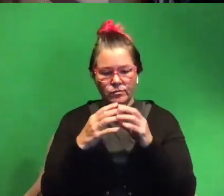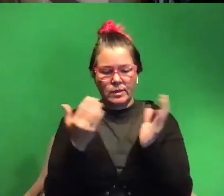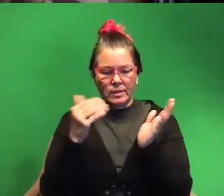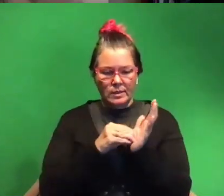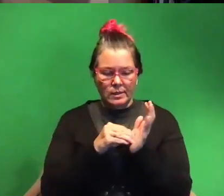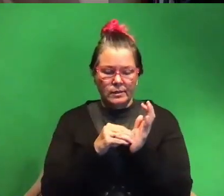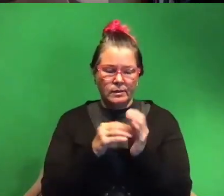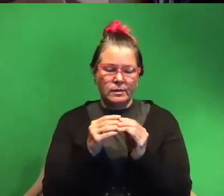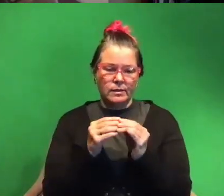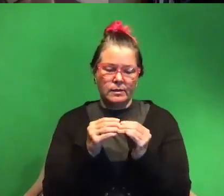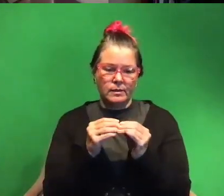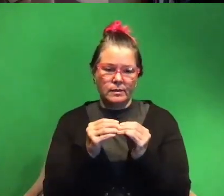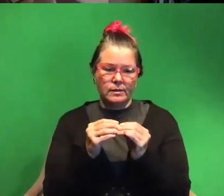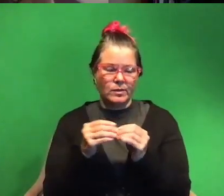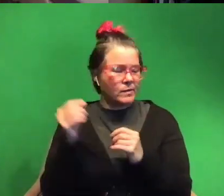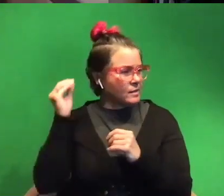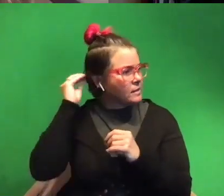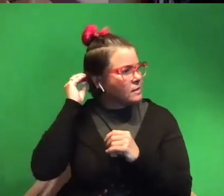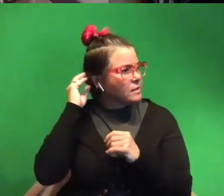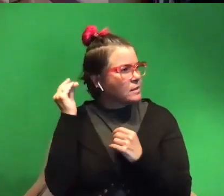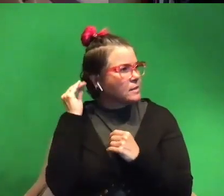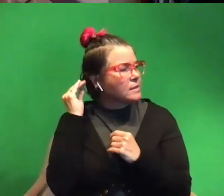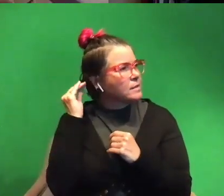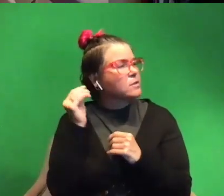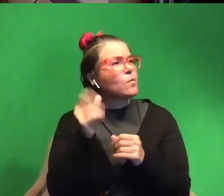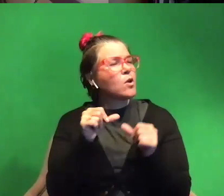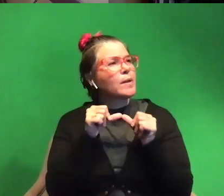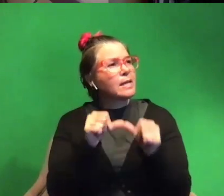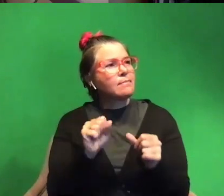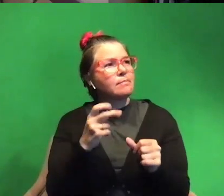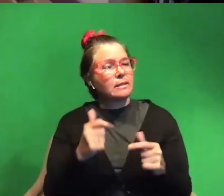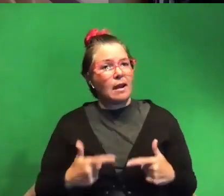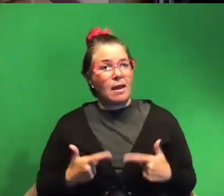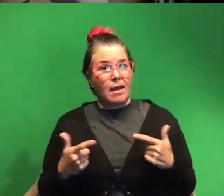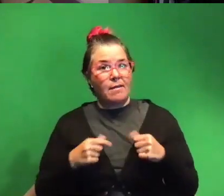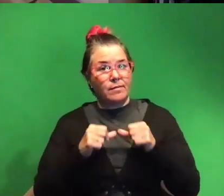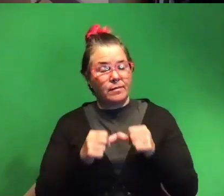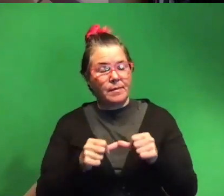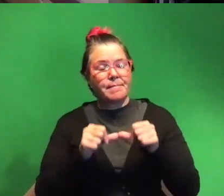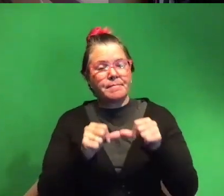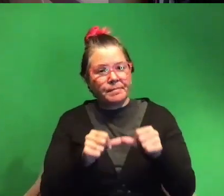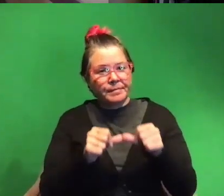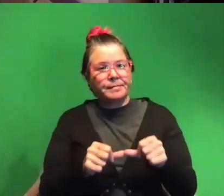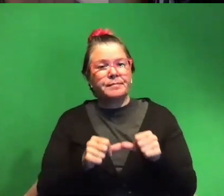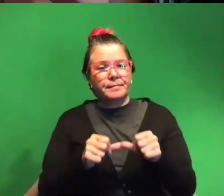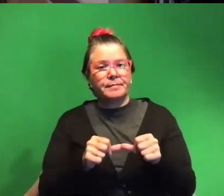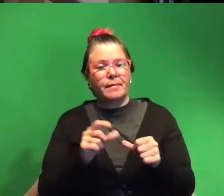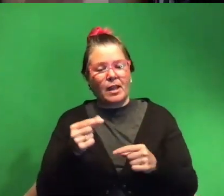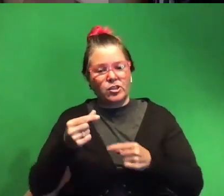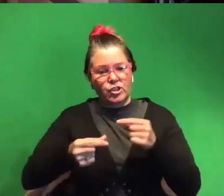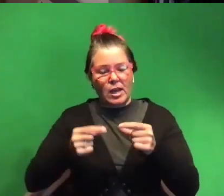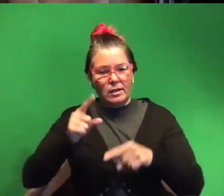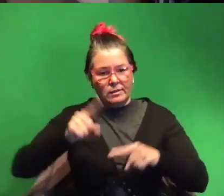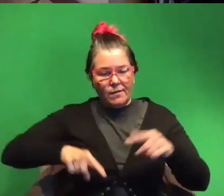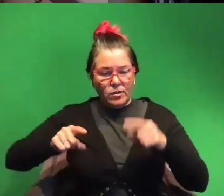the back thoughts is that we want to be able to keep species alive, like maintain the genetic diversity that we have